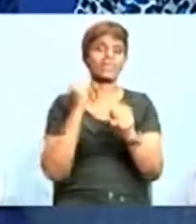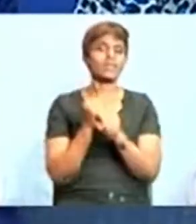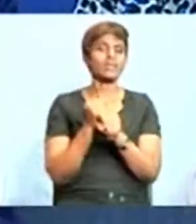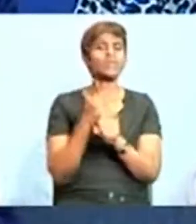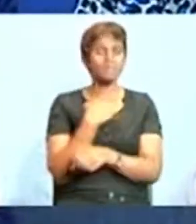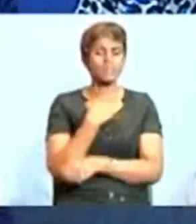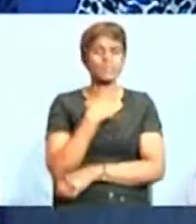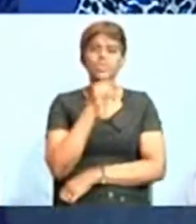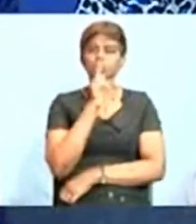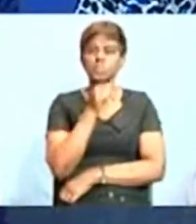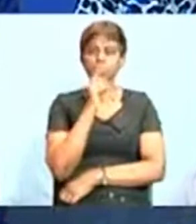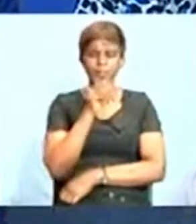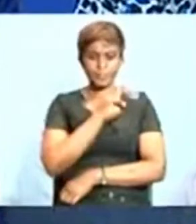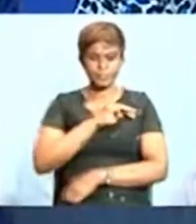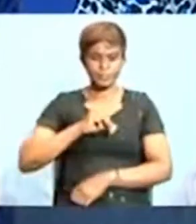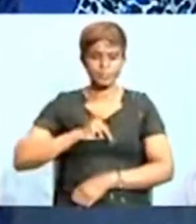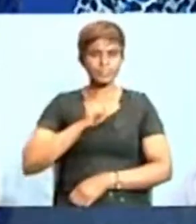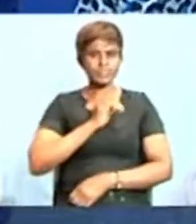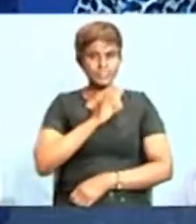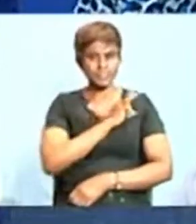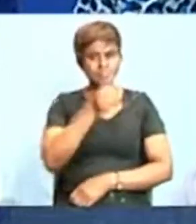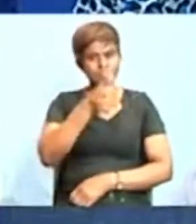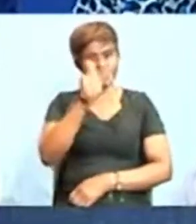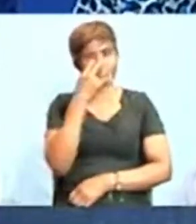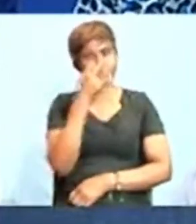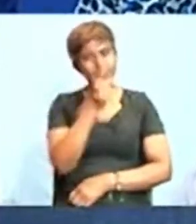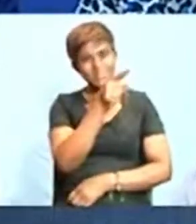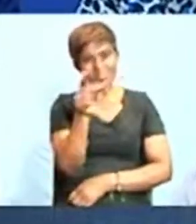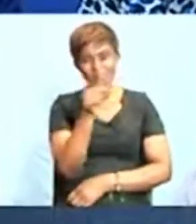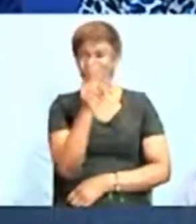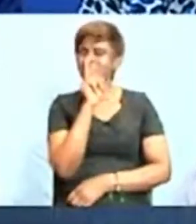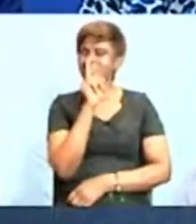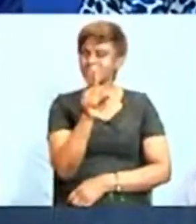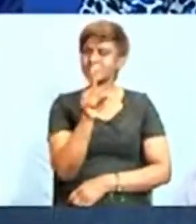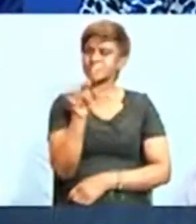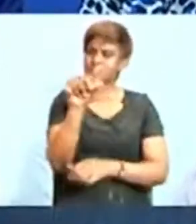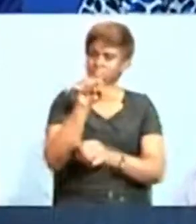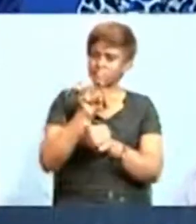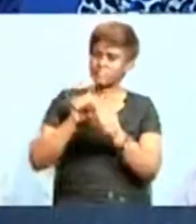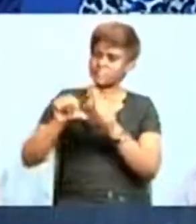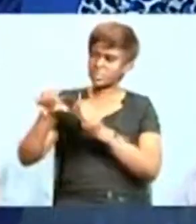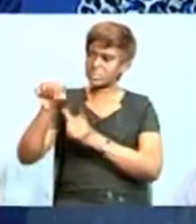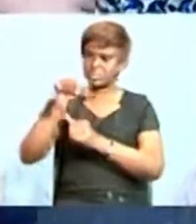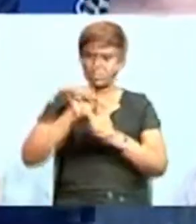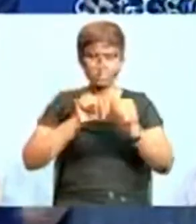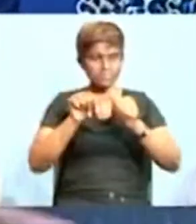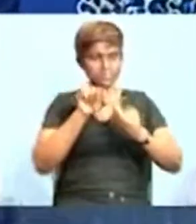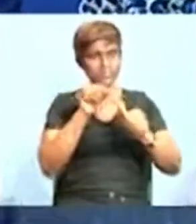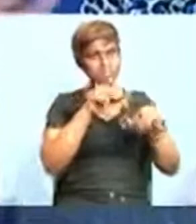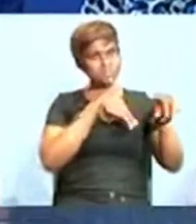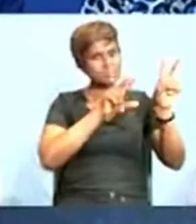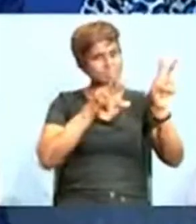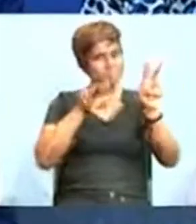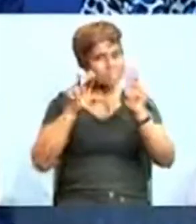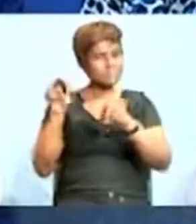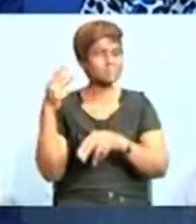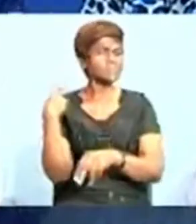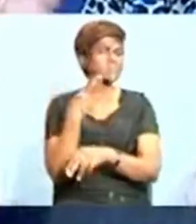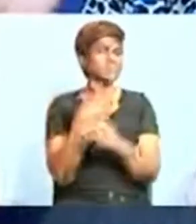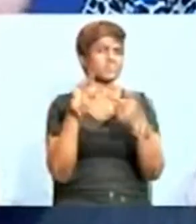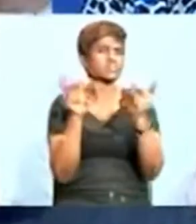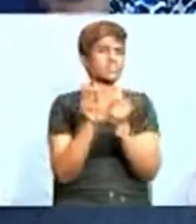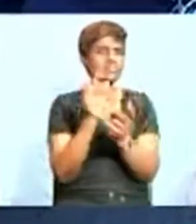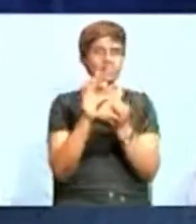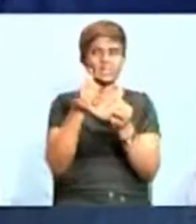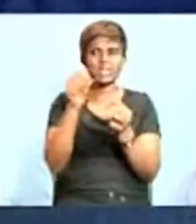sure members of staff, you have taken a stroll around our Parliament premises here. If you